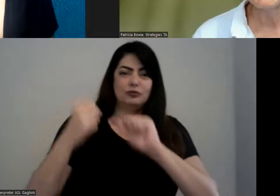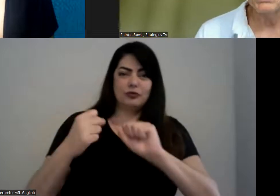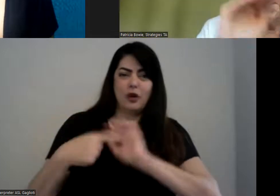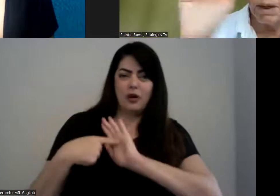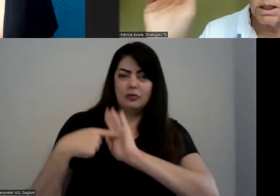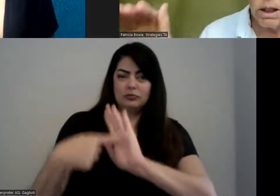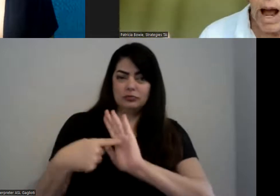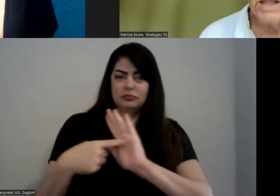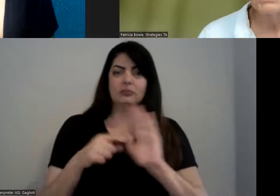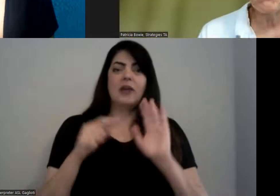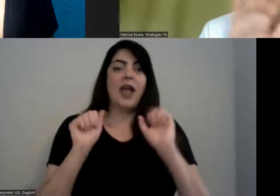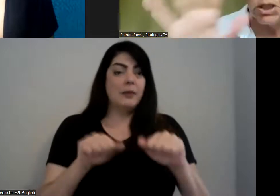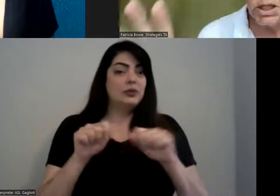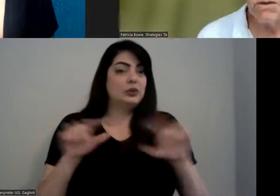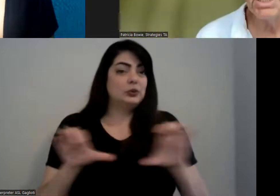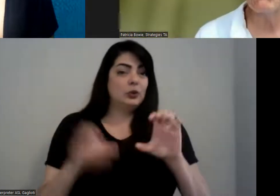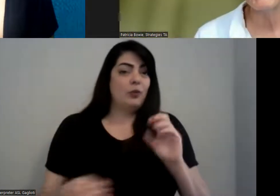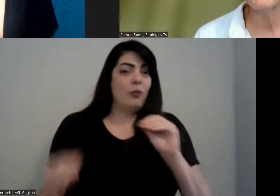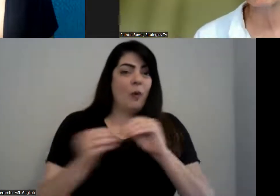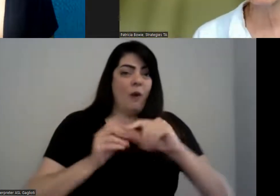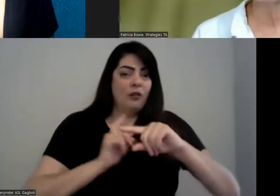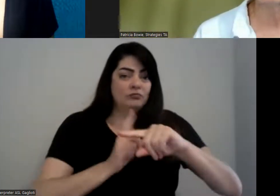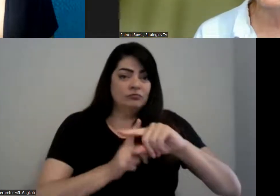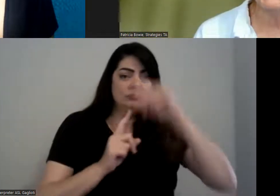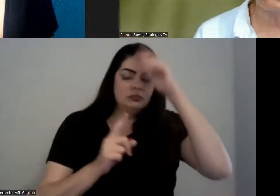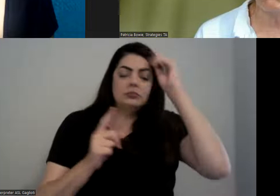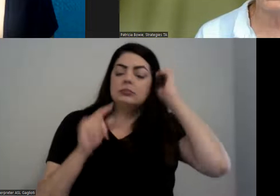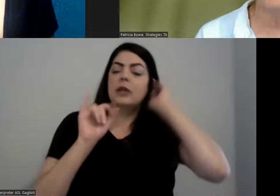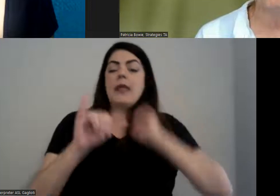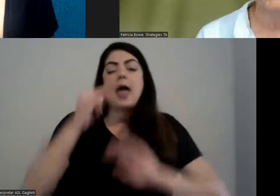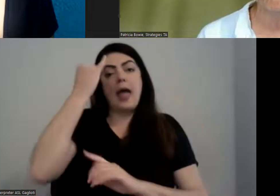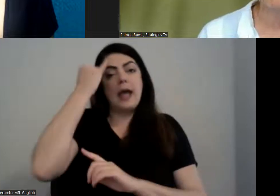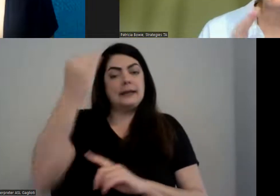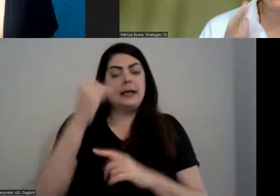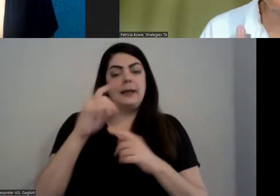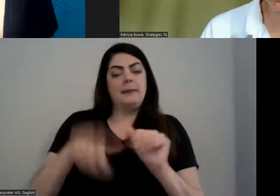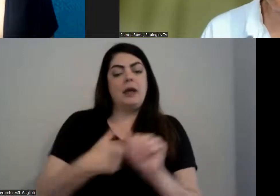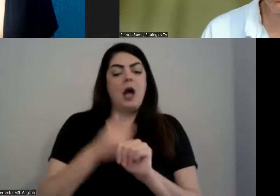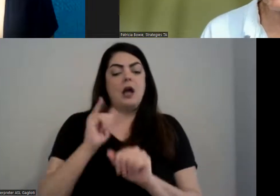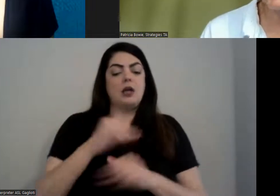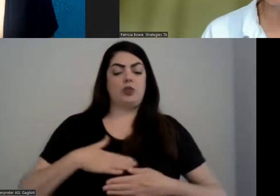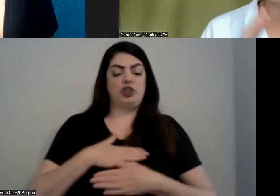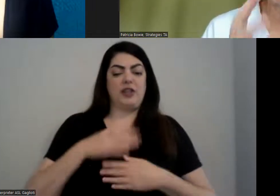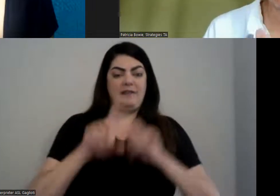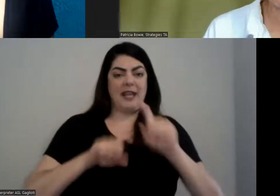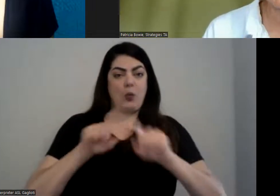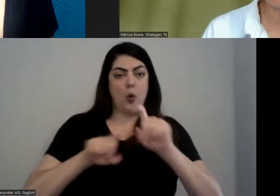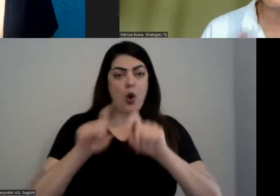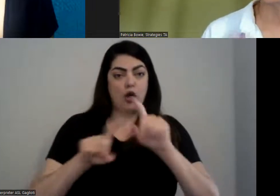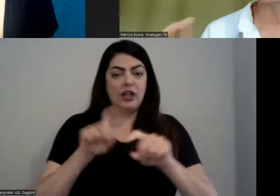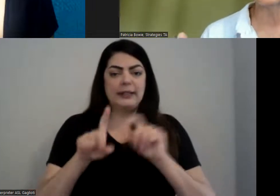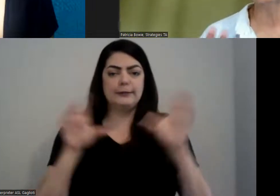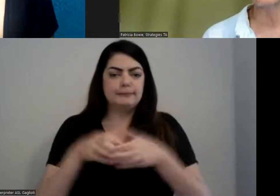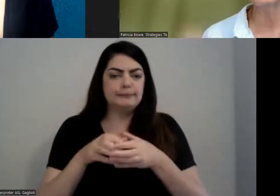We tend to spend, the idea of appreciative inquiry is by focusing on what we do know works and doing more of it,